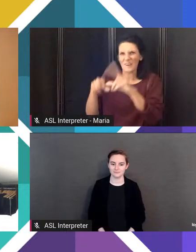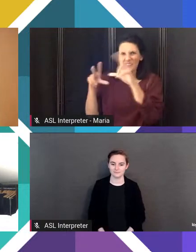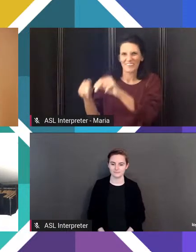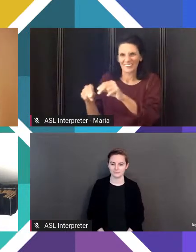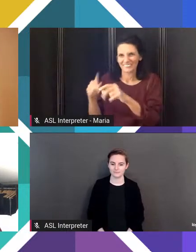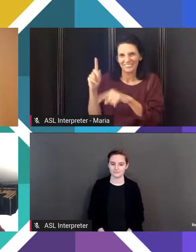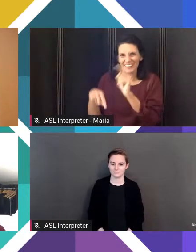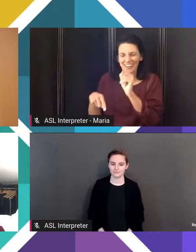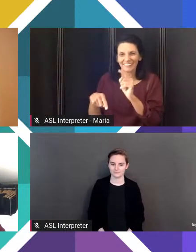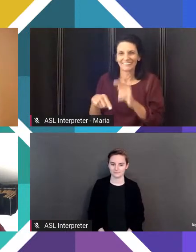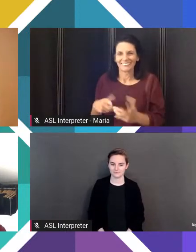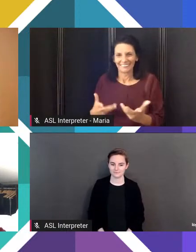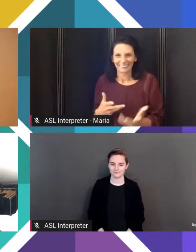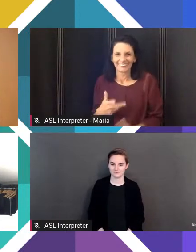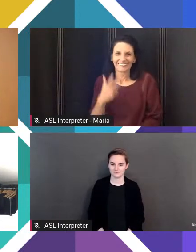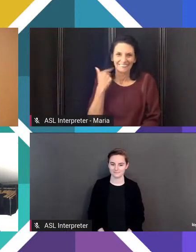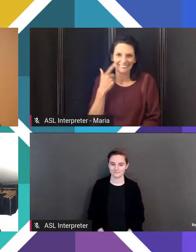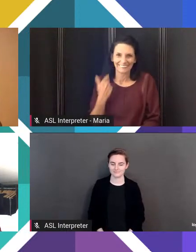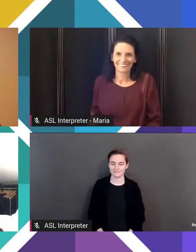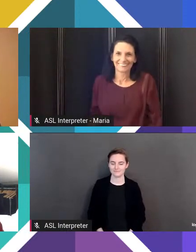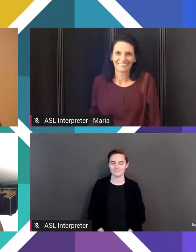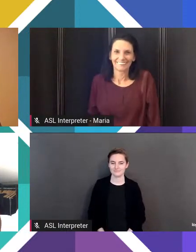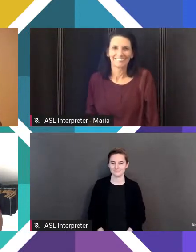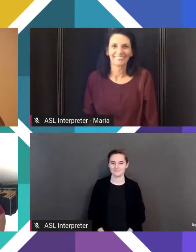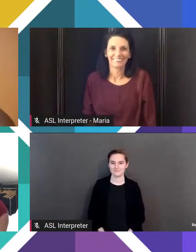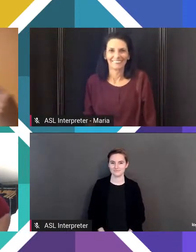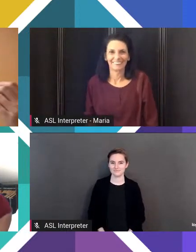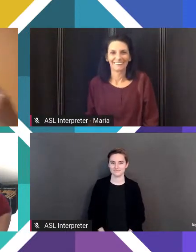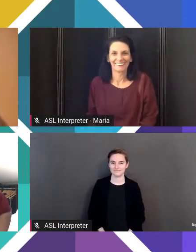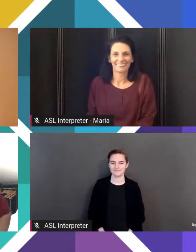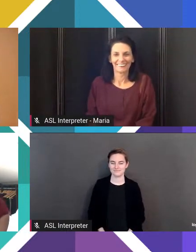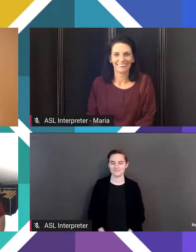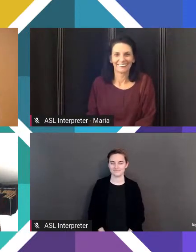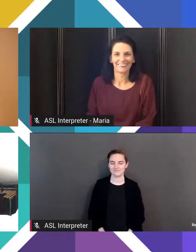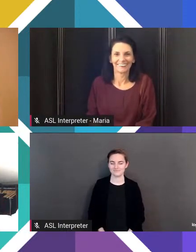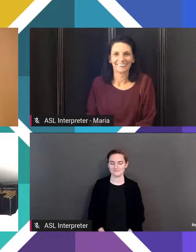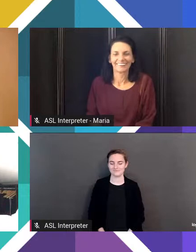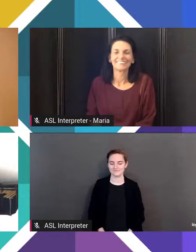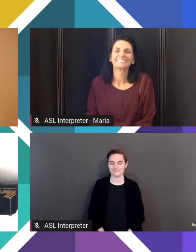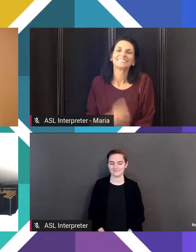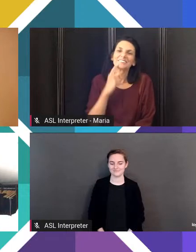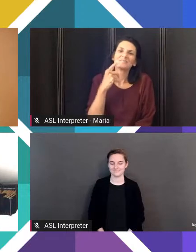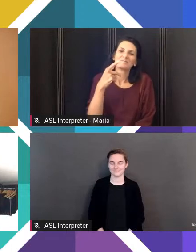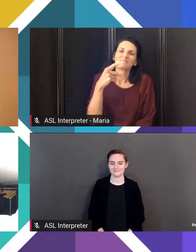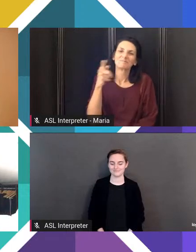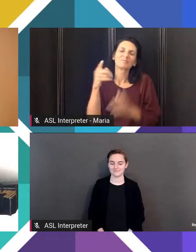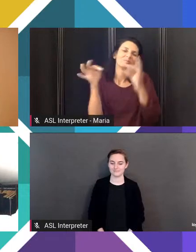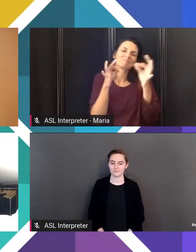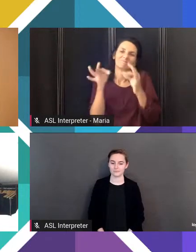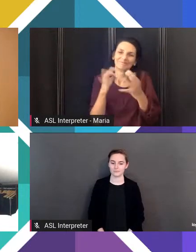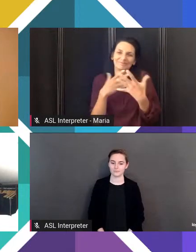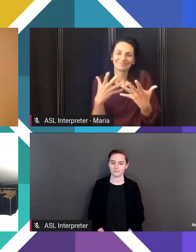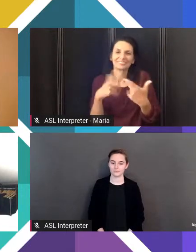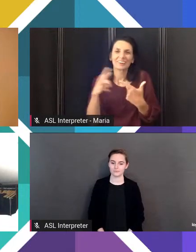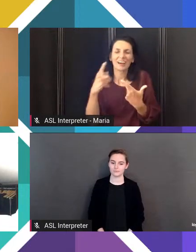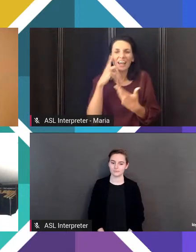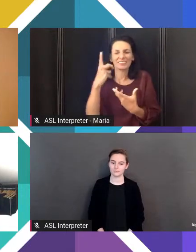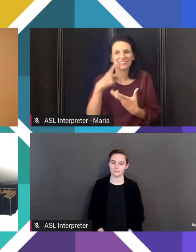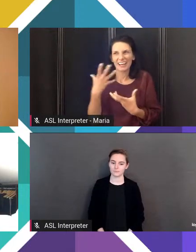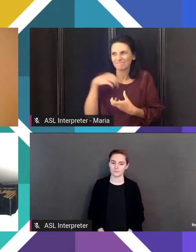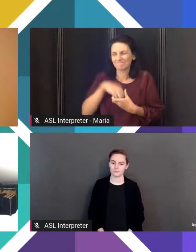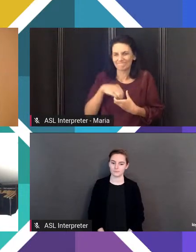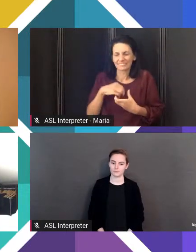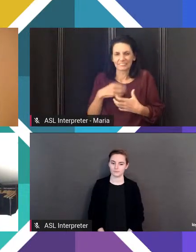thing, because yeah, I feel like Joey brought some light to that. Well, so I just say that I think a lot of my internalized homophobia from